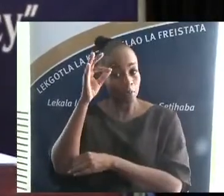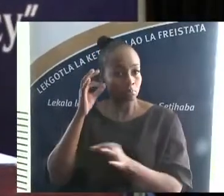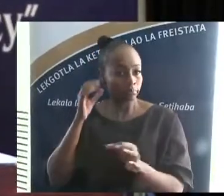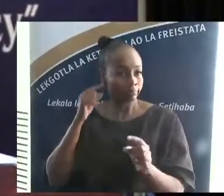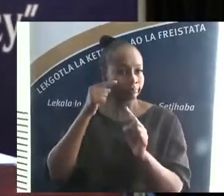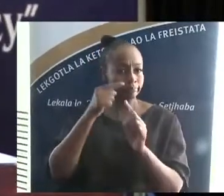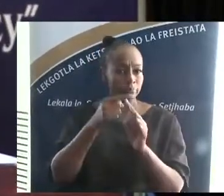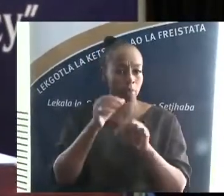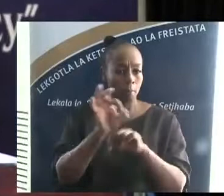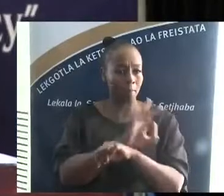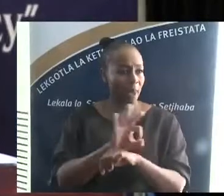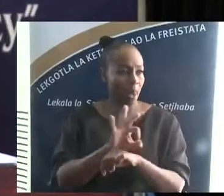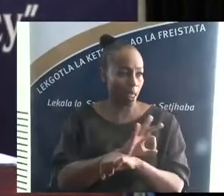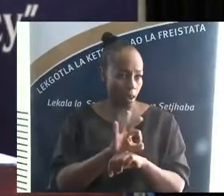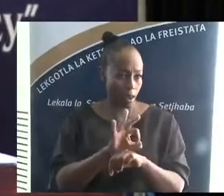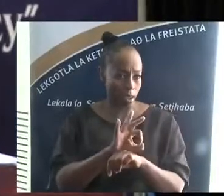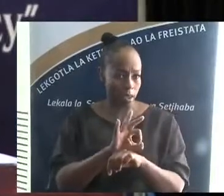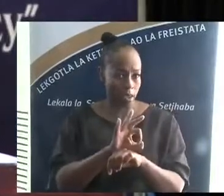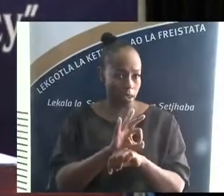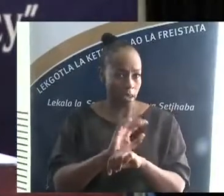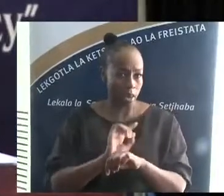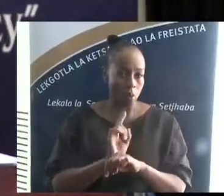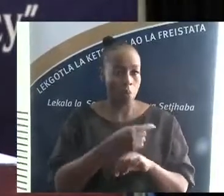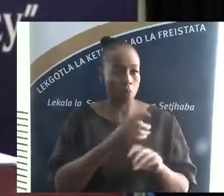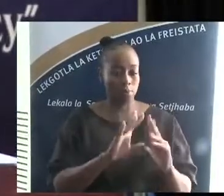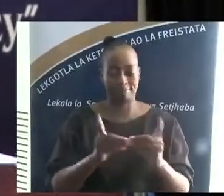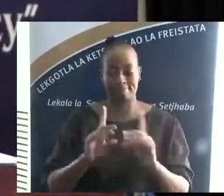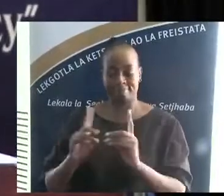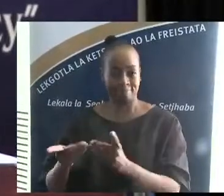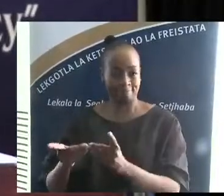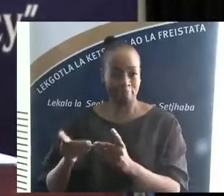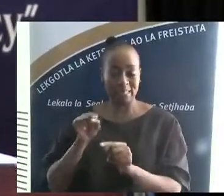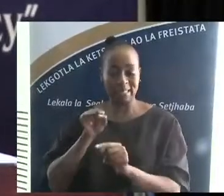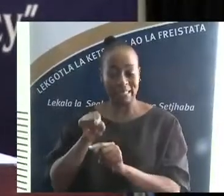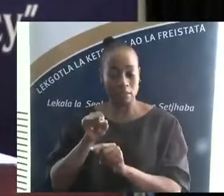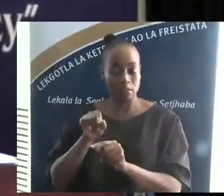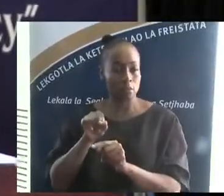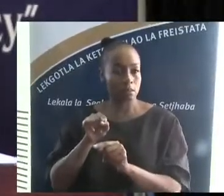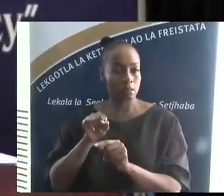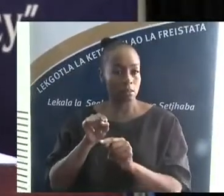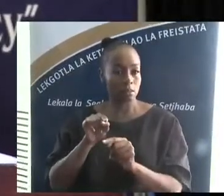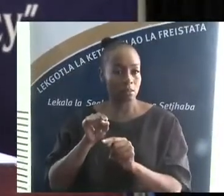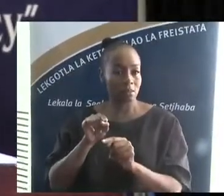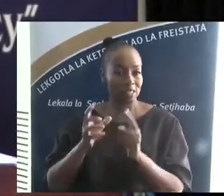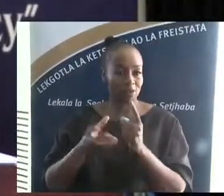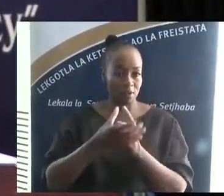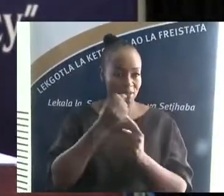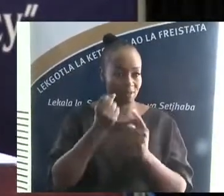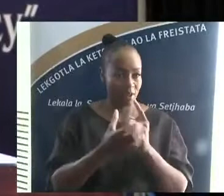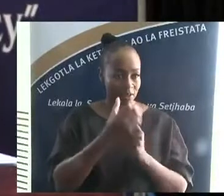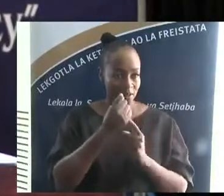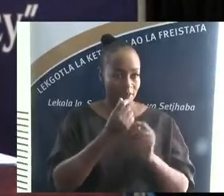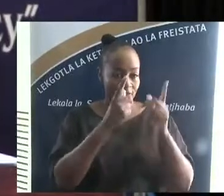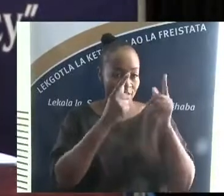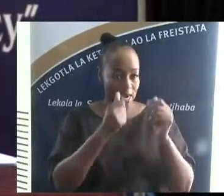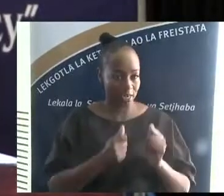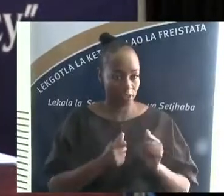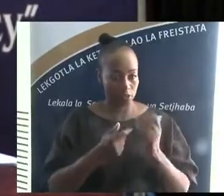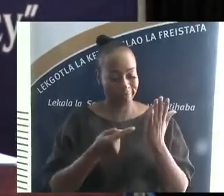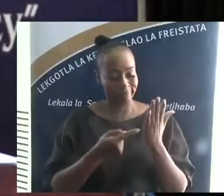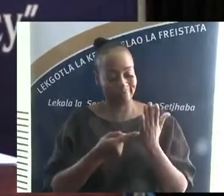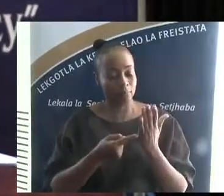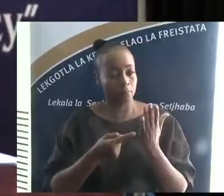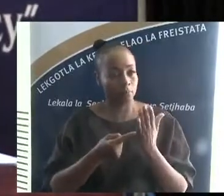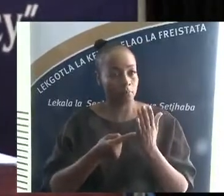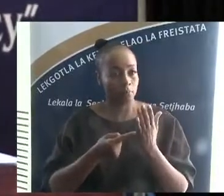planning amongst the spheres of government is a great step towards achieving that financial and technical